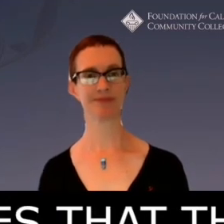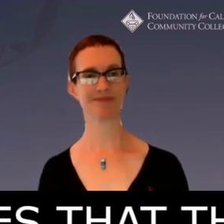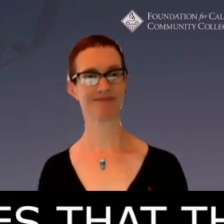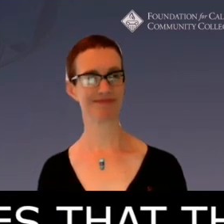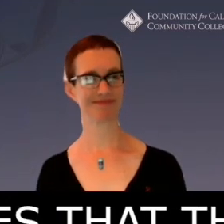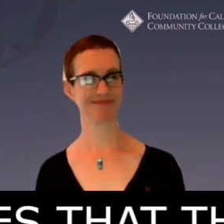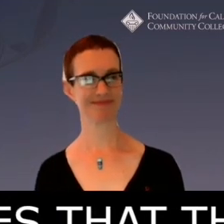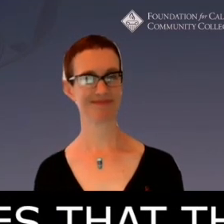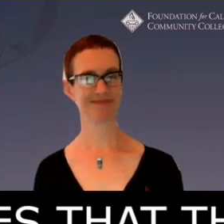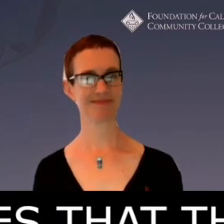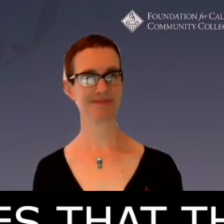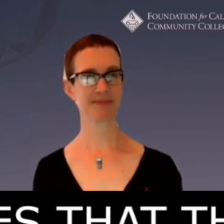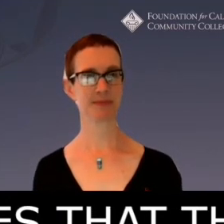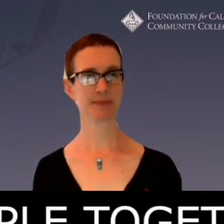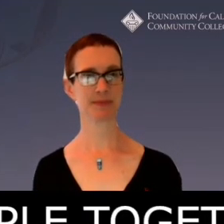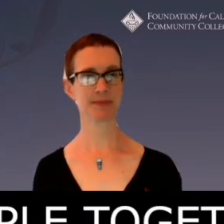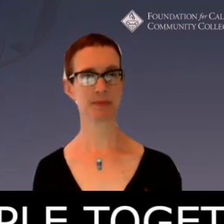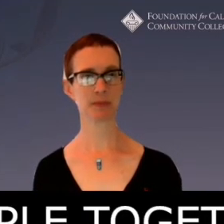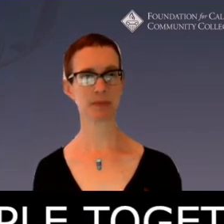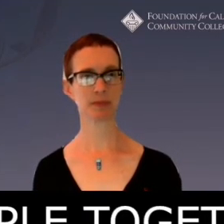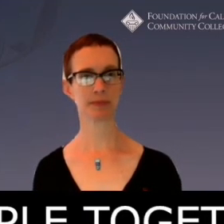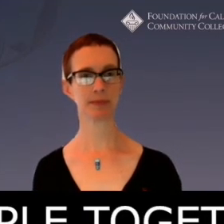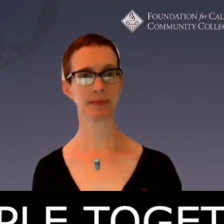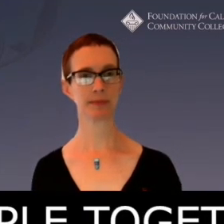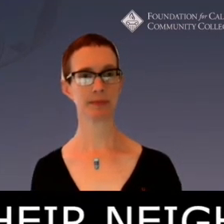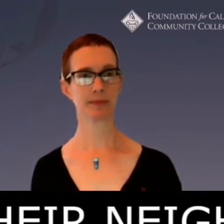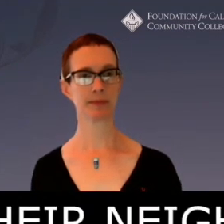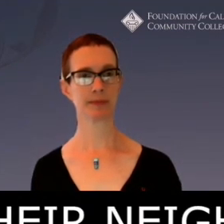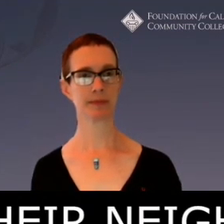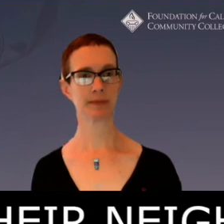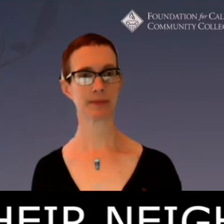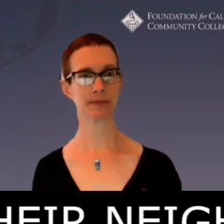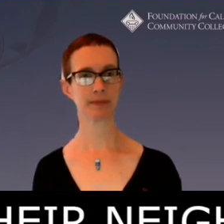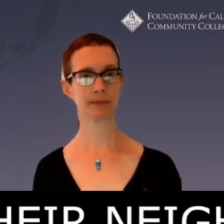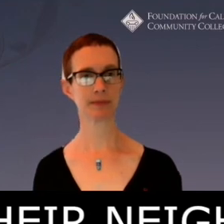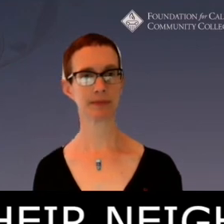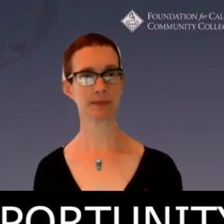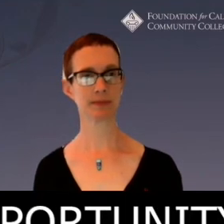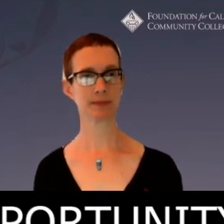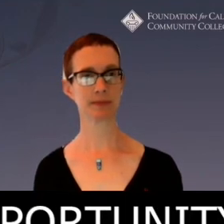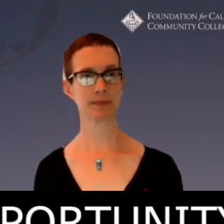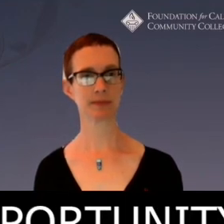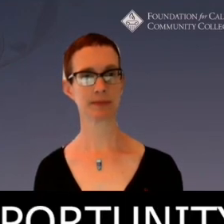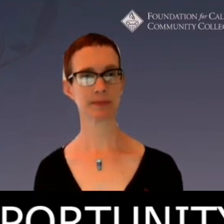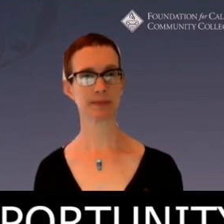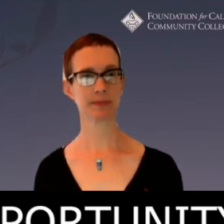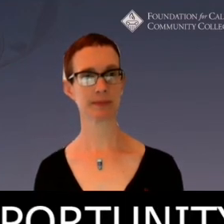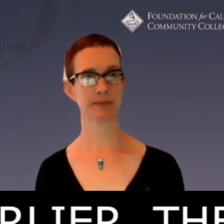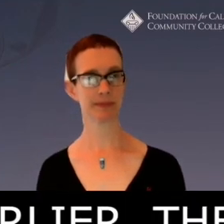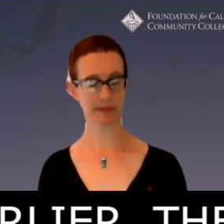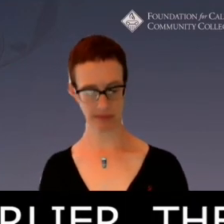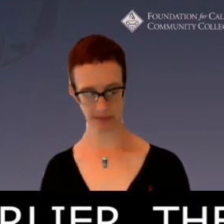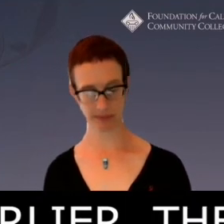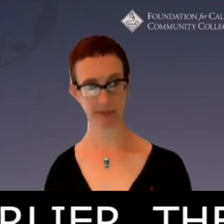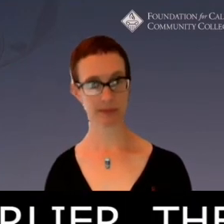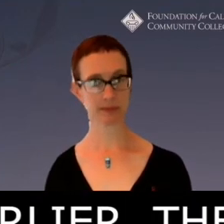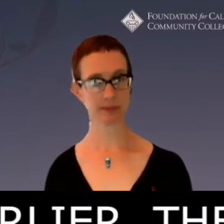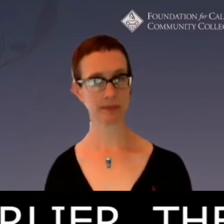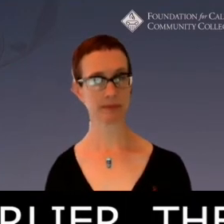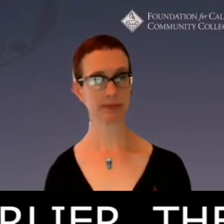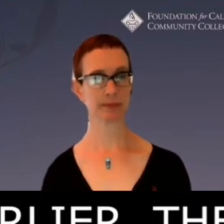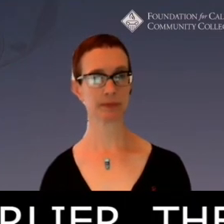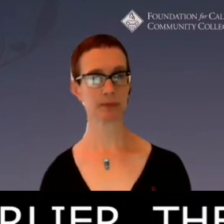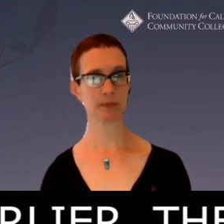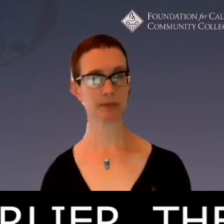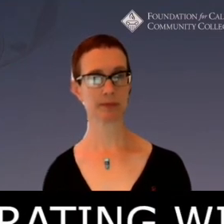neighbor was interested in this opportunity. And as Beth mentioned earlier, there's definitely a lot of value to collaborating within your region